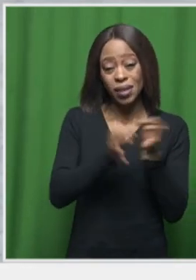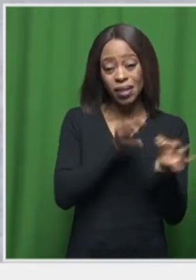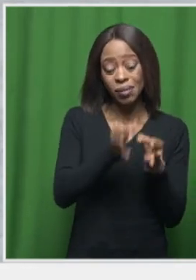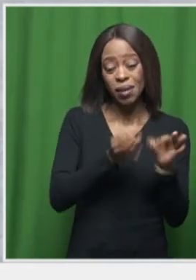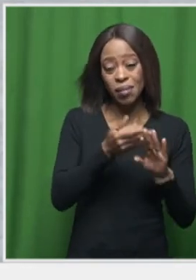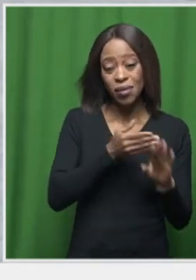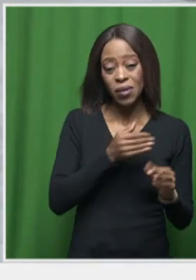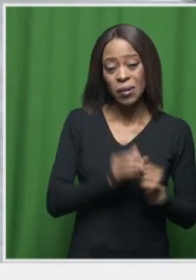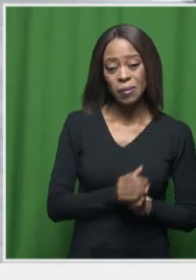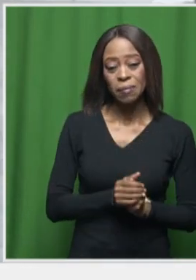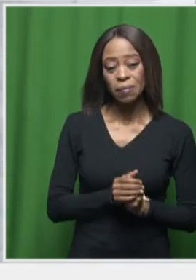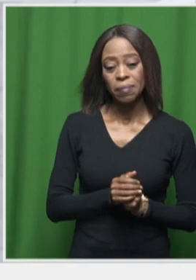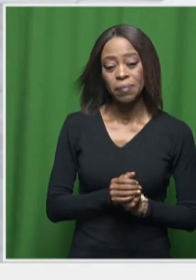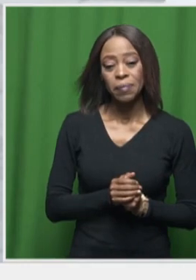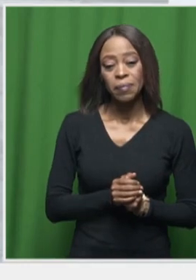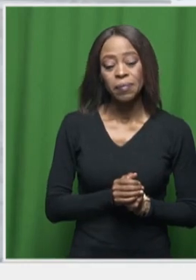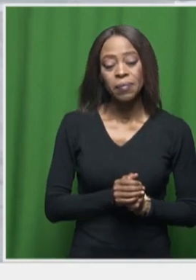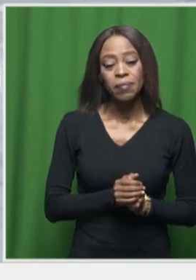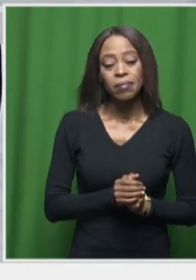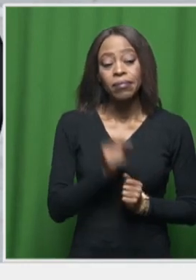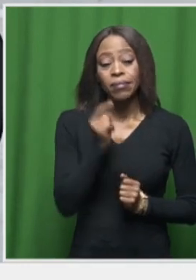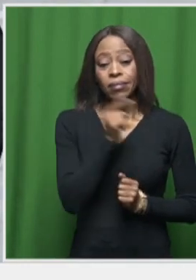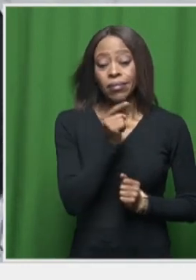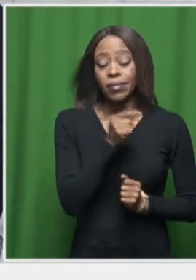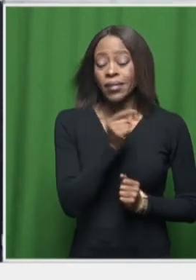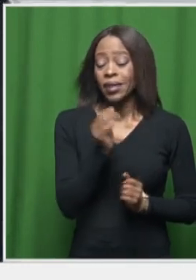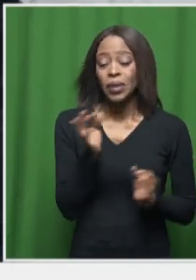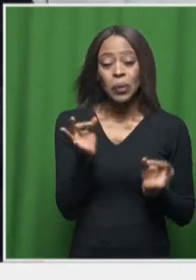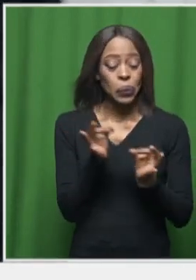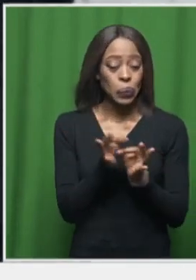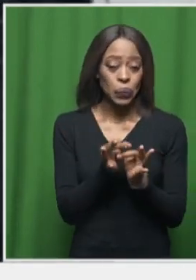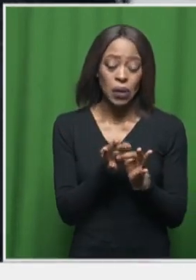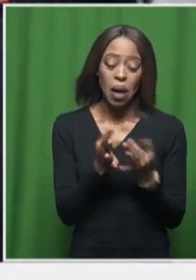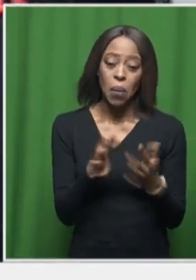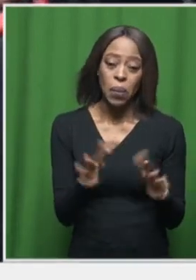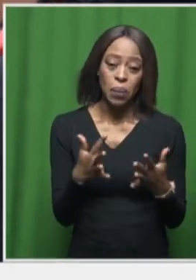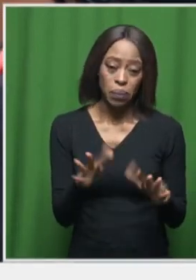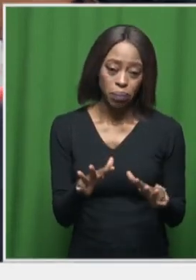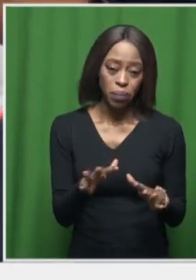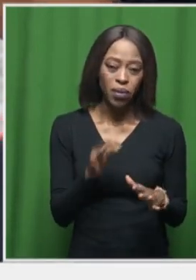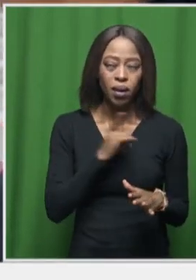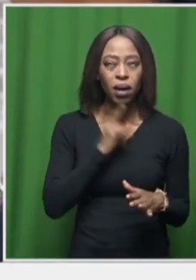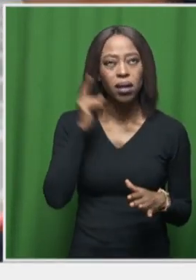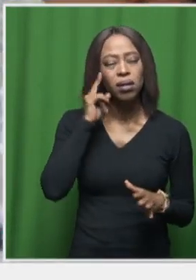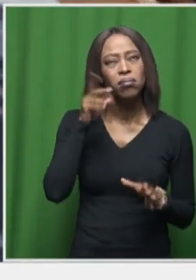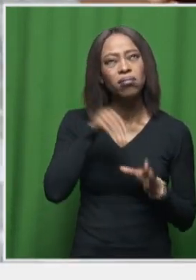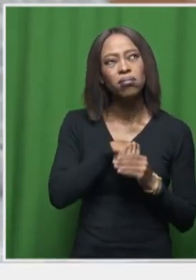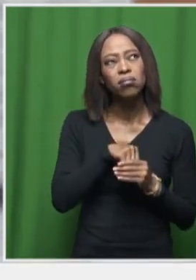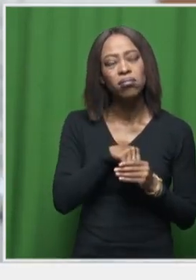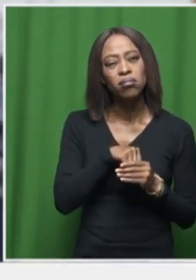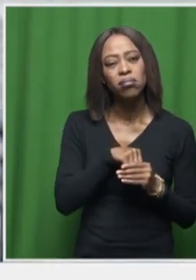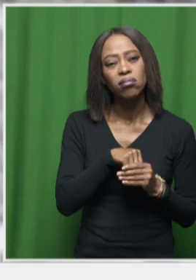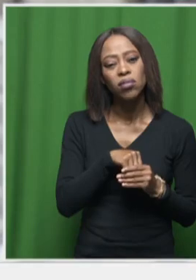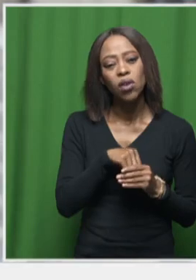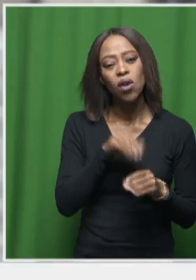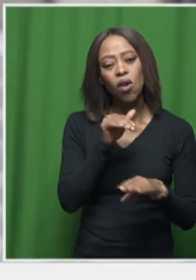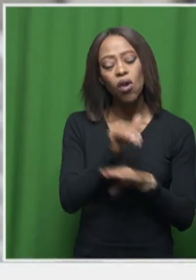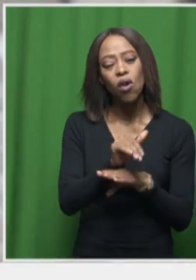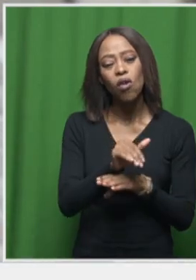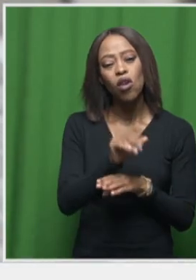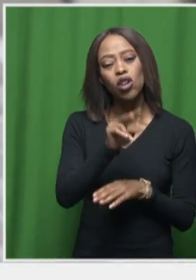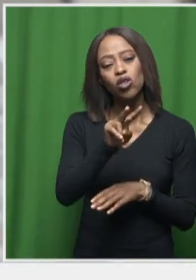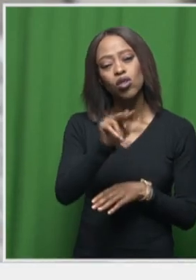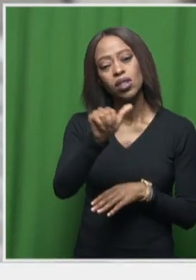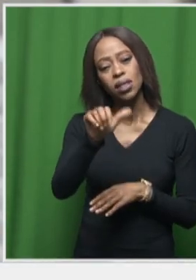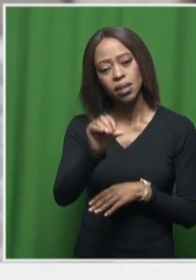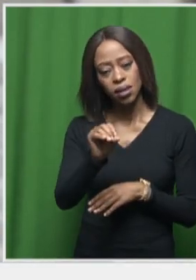No, of course, we could not. The gallery there is smaller. I think it takes about just over